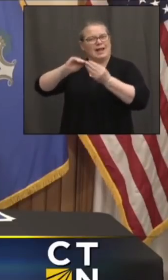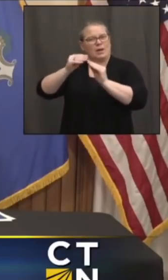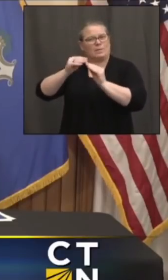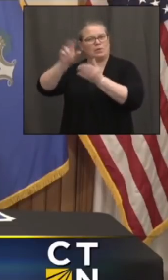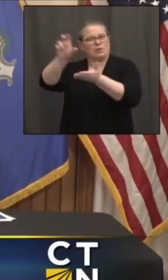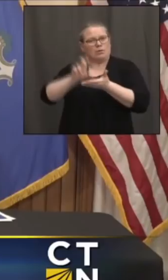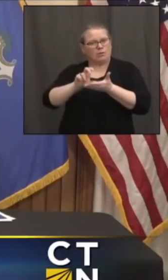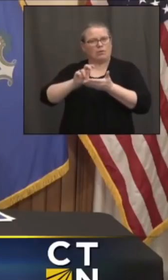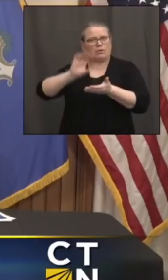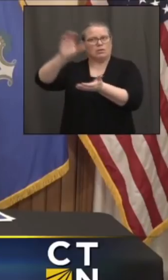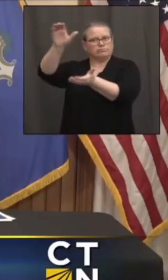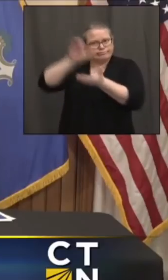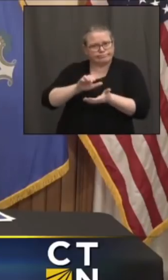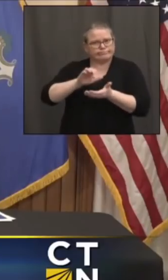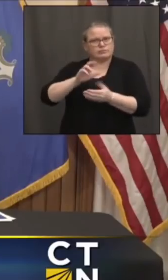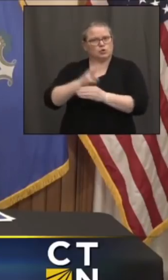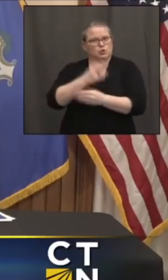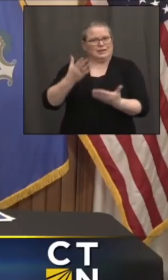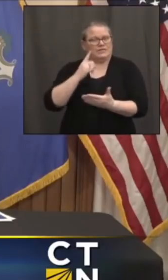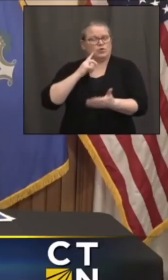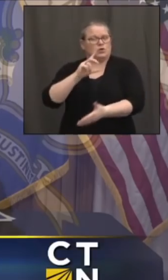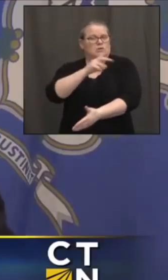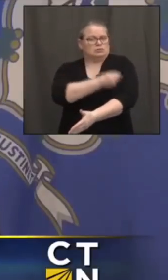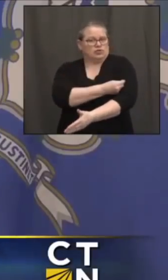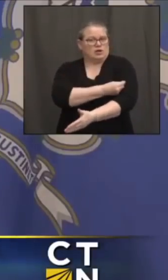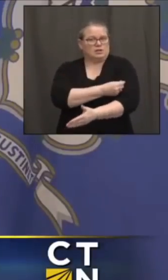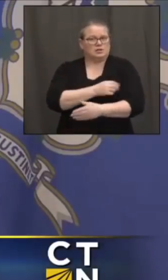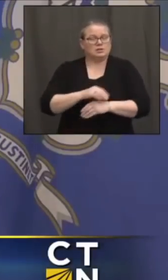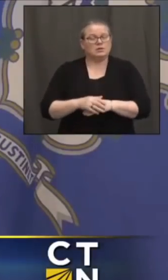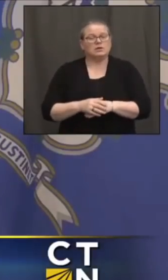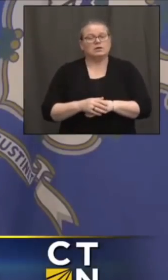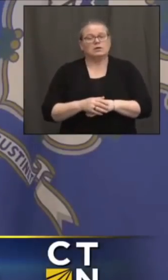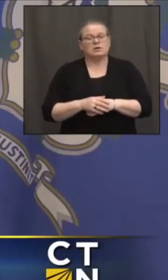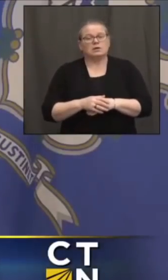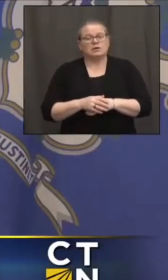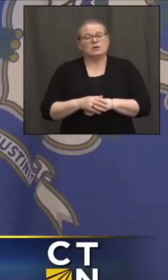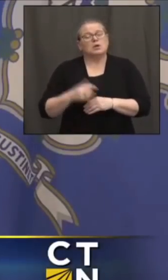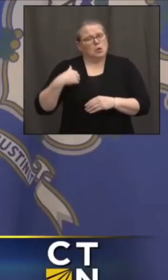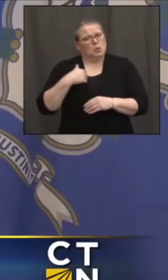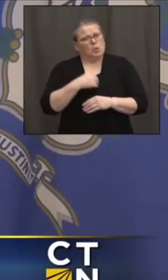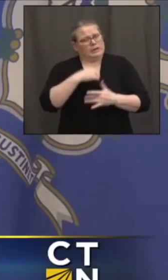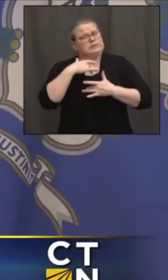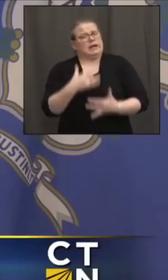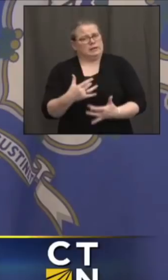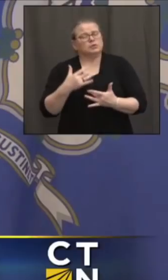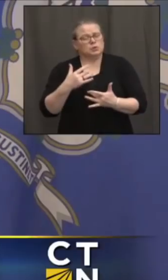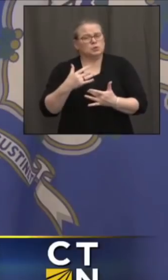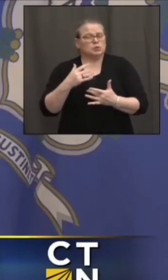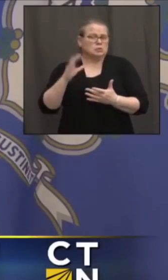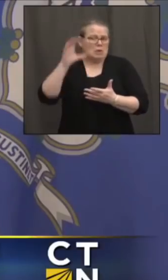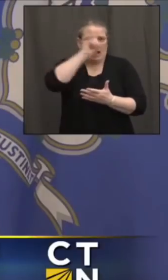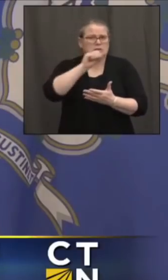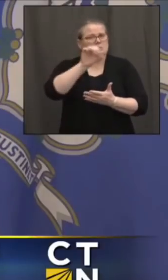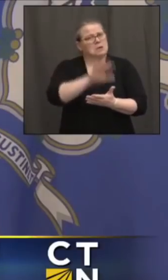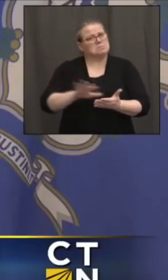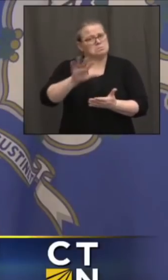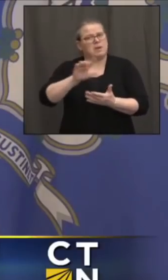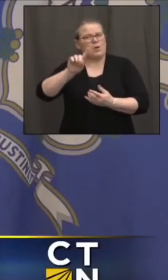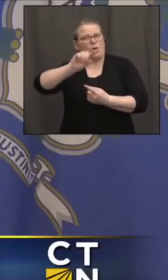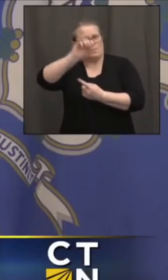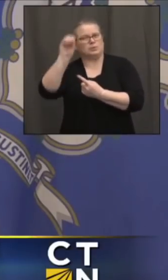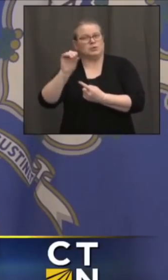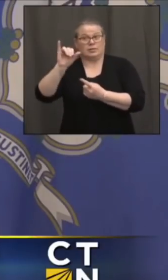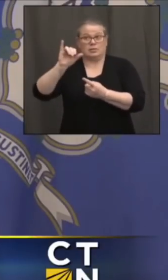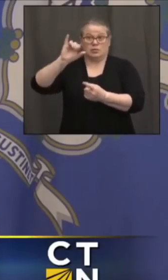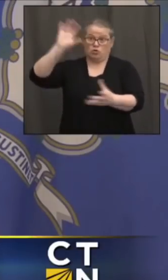here? We usually can estimate about 1%. It generally is per capita. I'd love to see what the timing on that is.